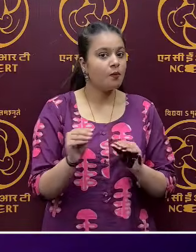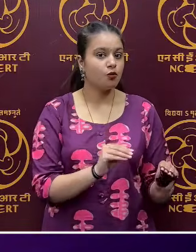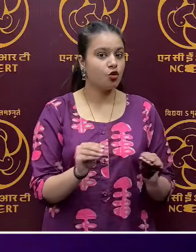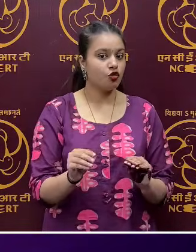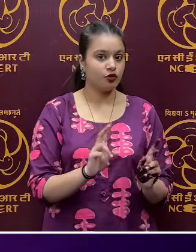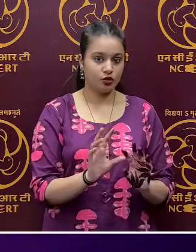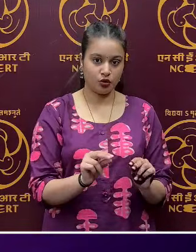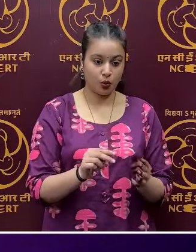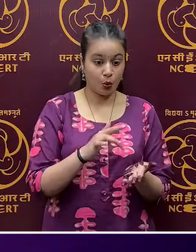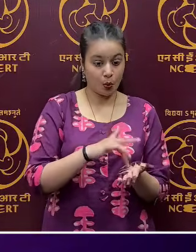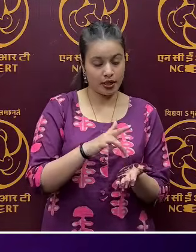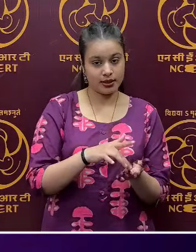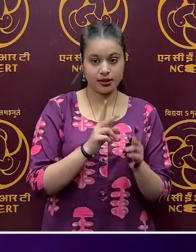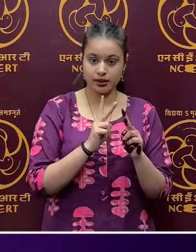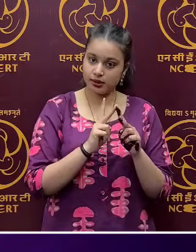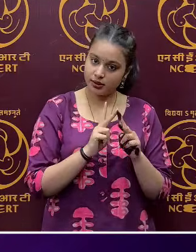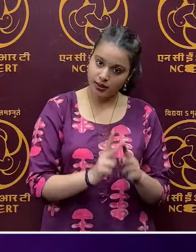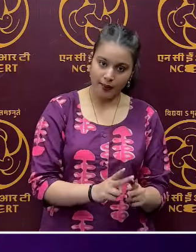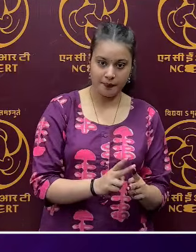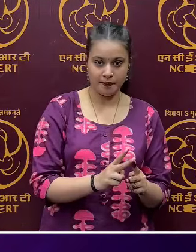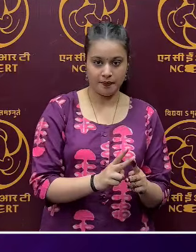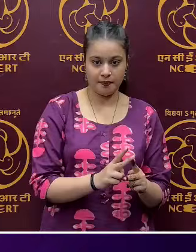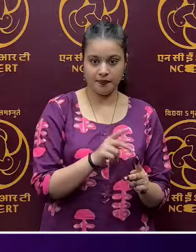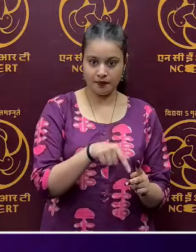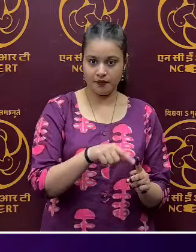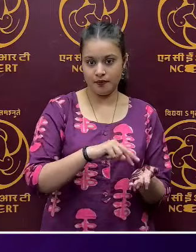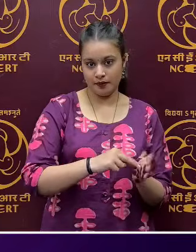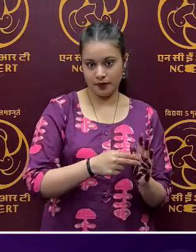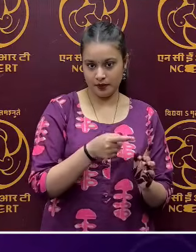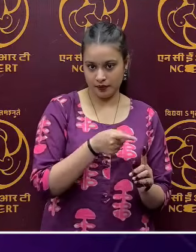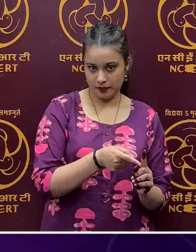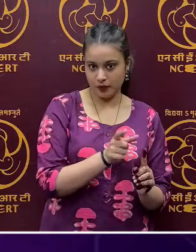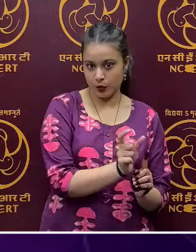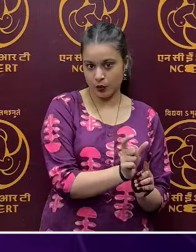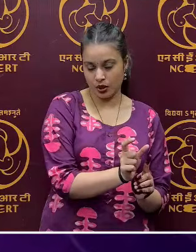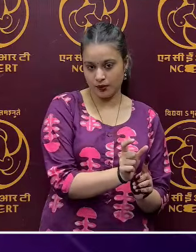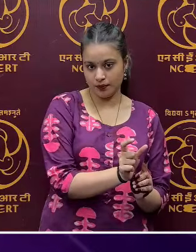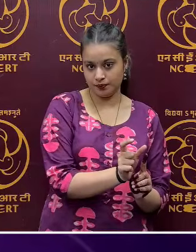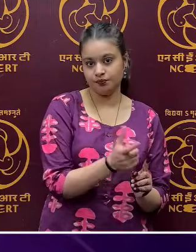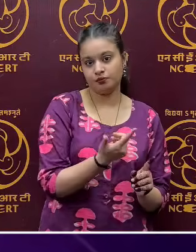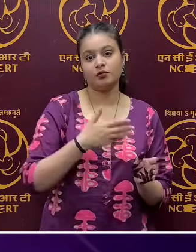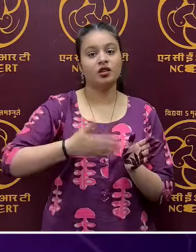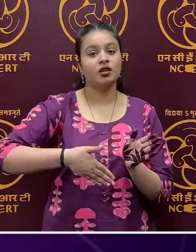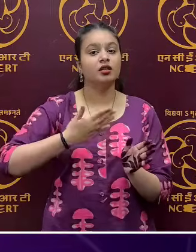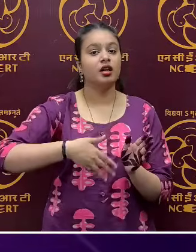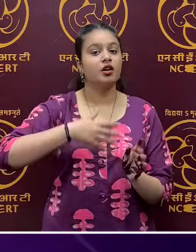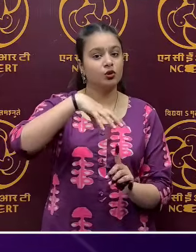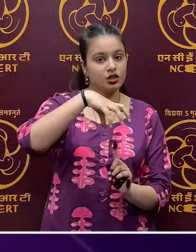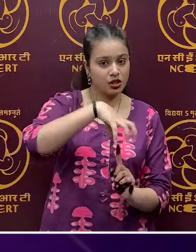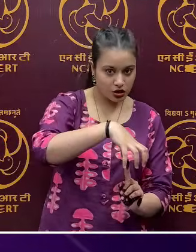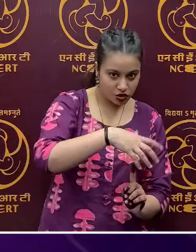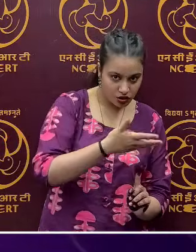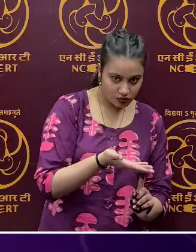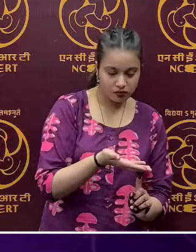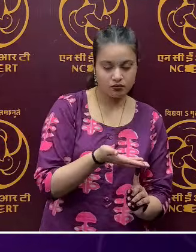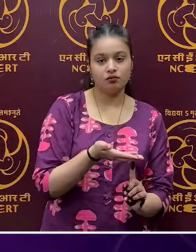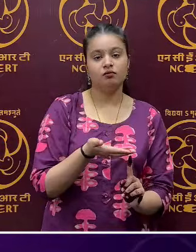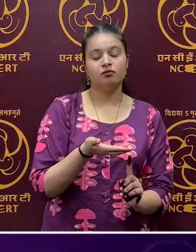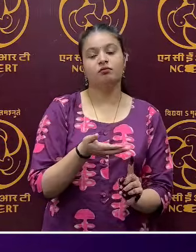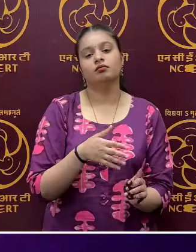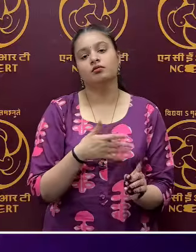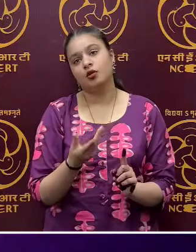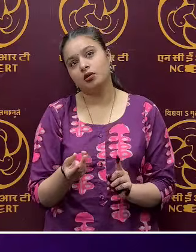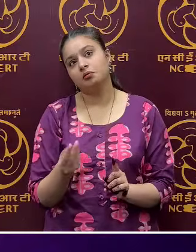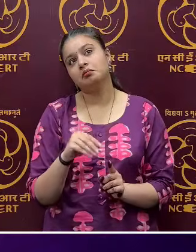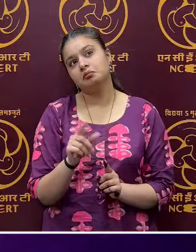one place. Okay. Right. So Railway station. railway station. There's also